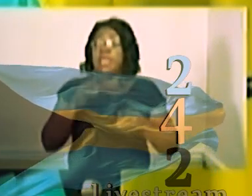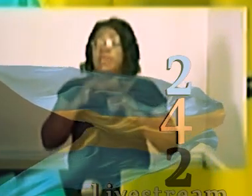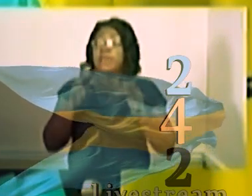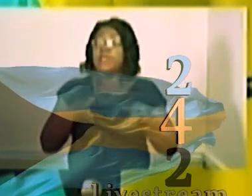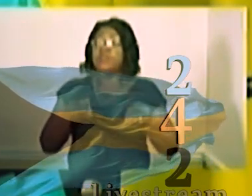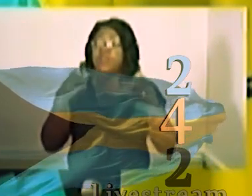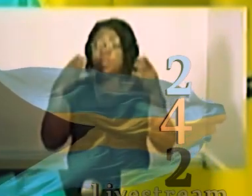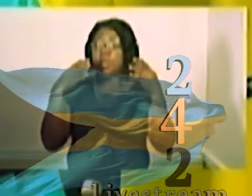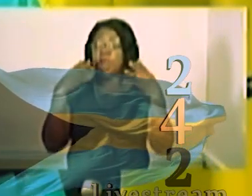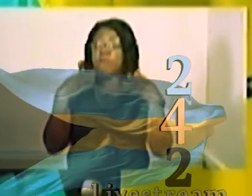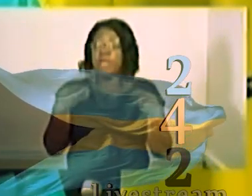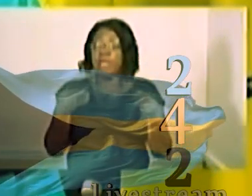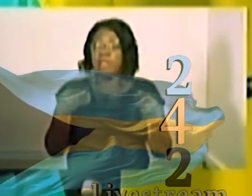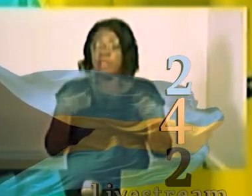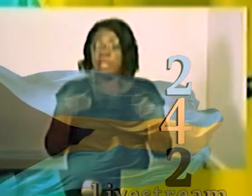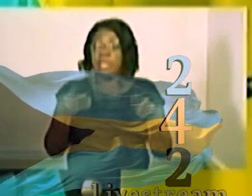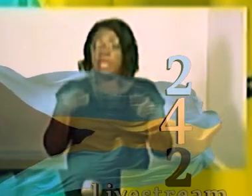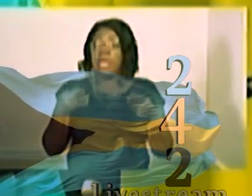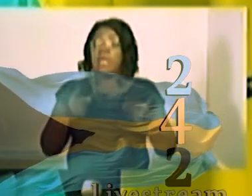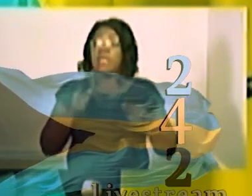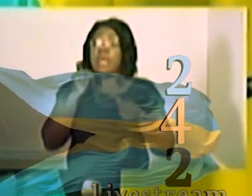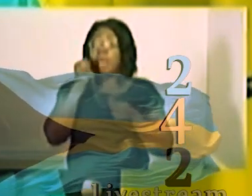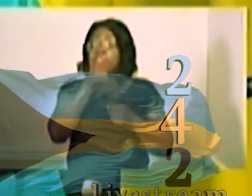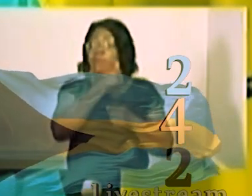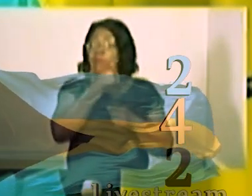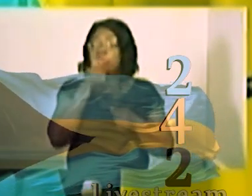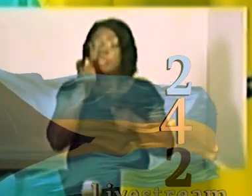of Agriculture and Marine Resources.